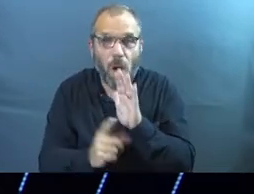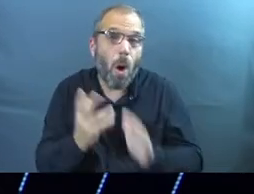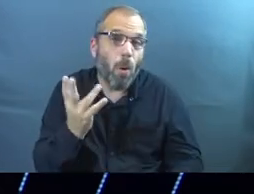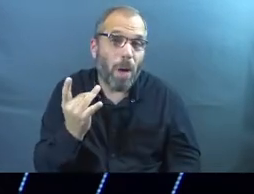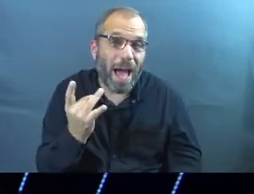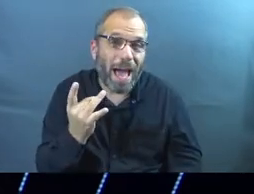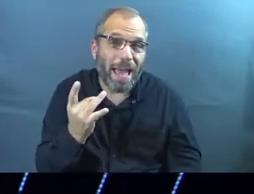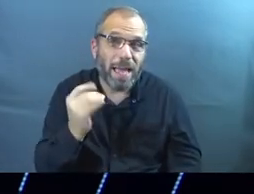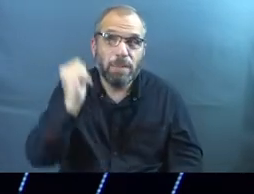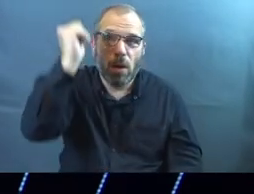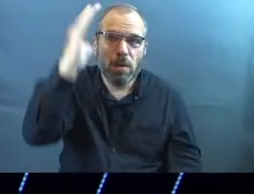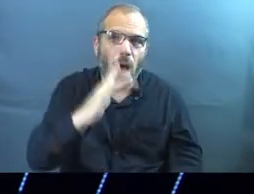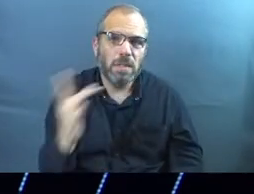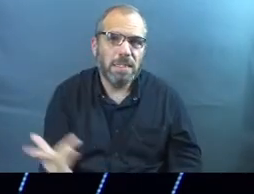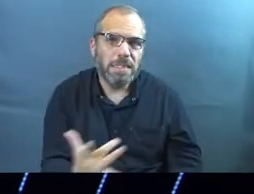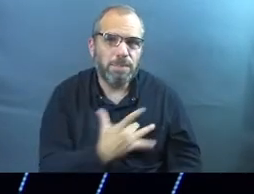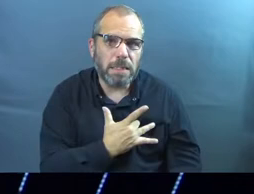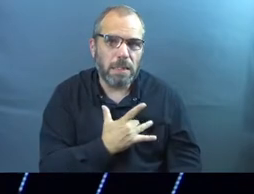about God speak.